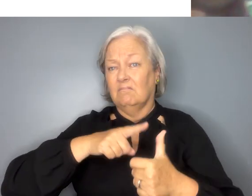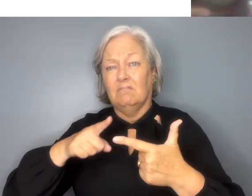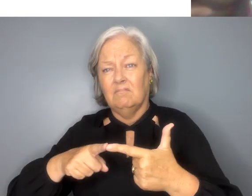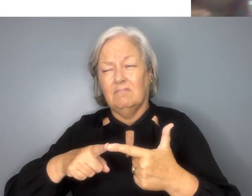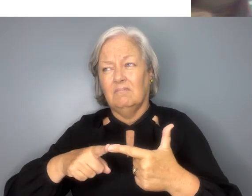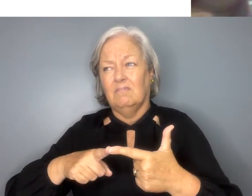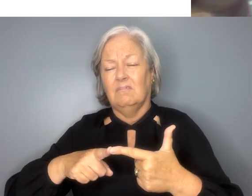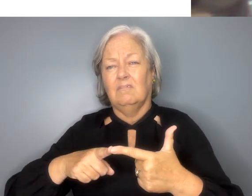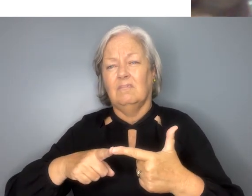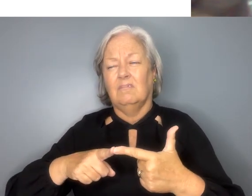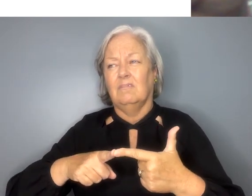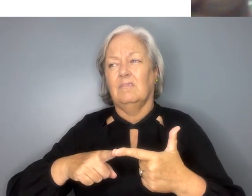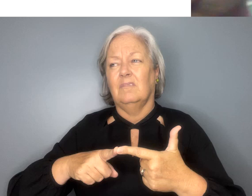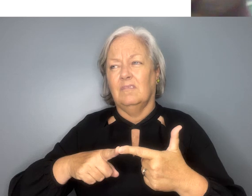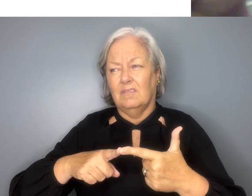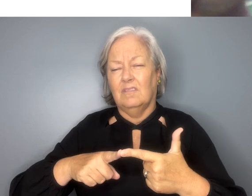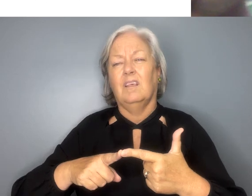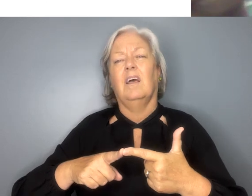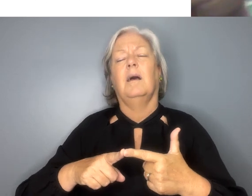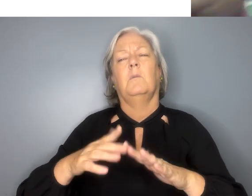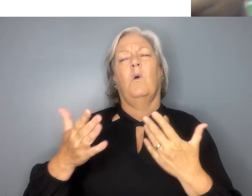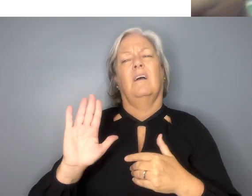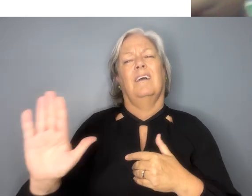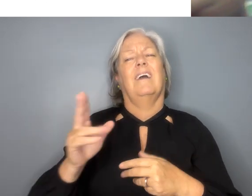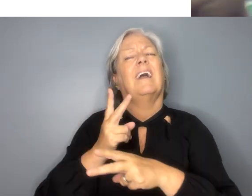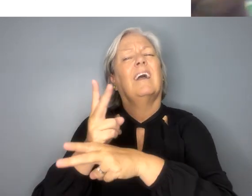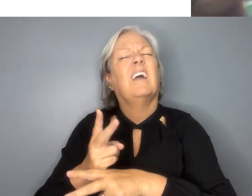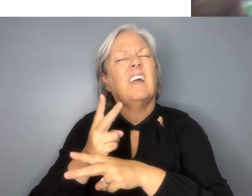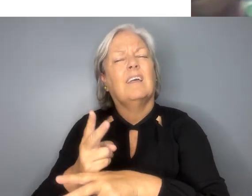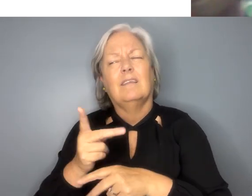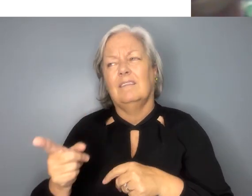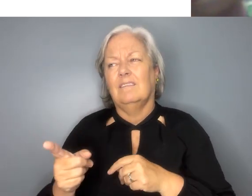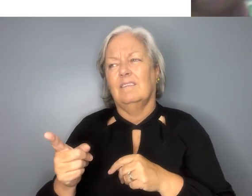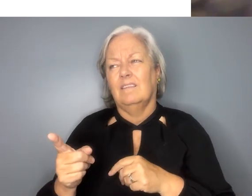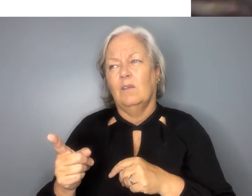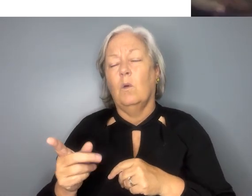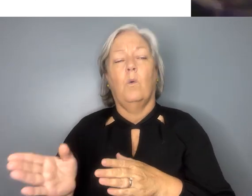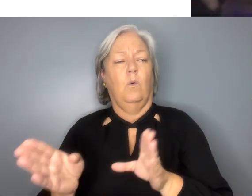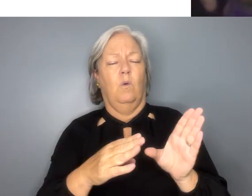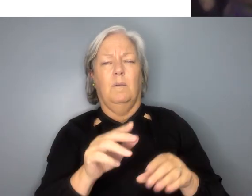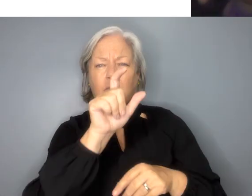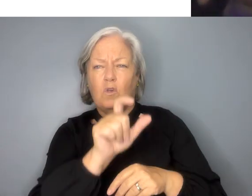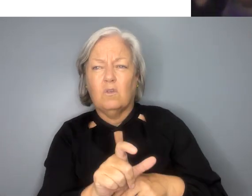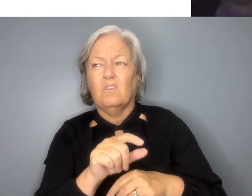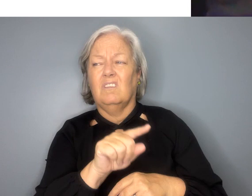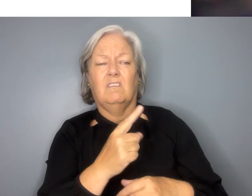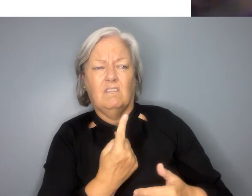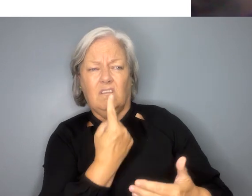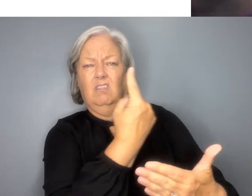things because of restrictions placed on them by care, then you have someone who's not